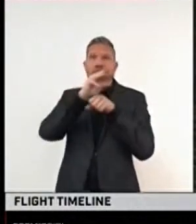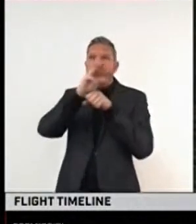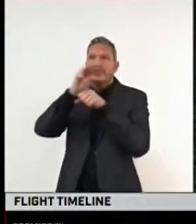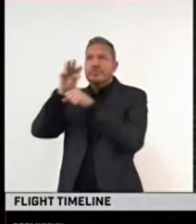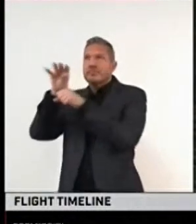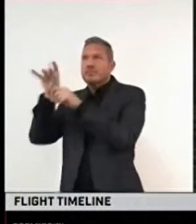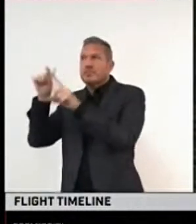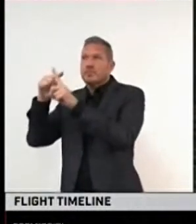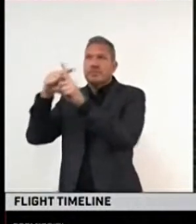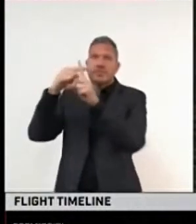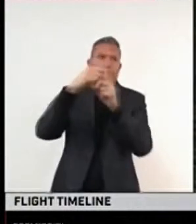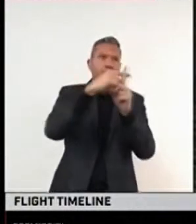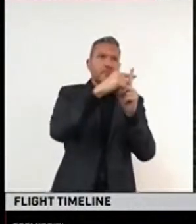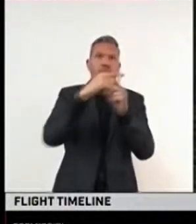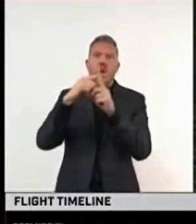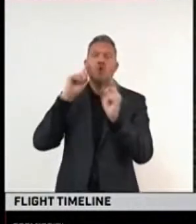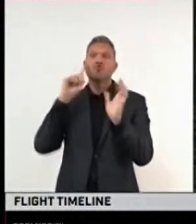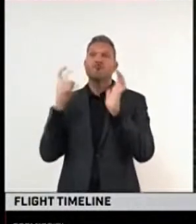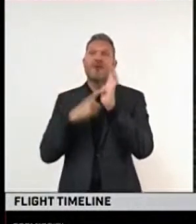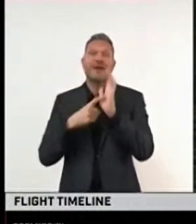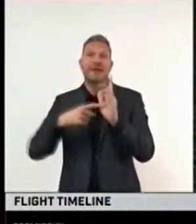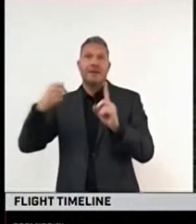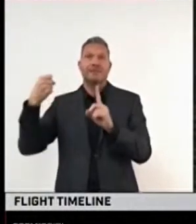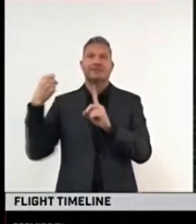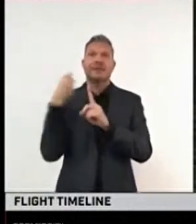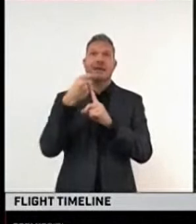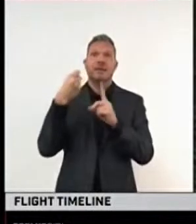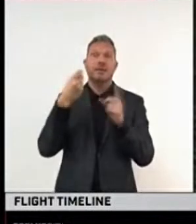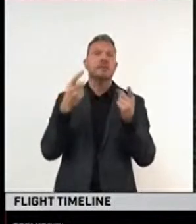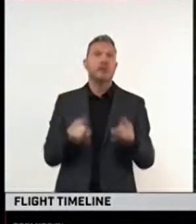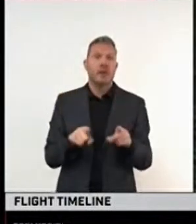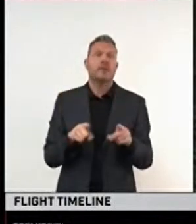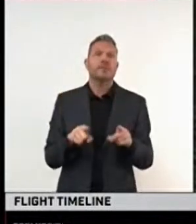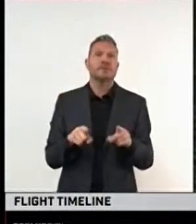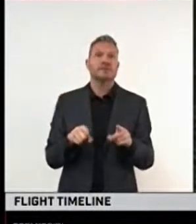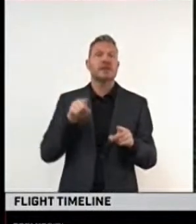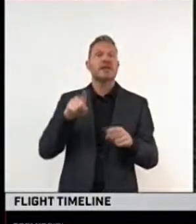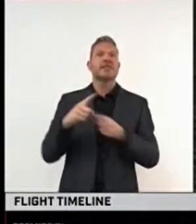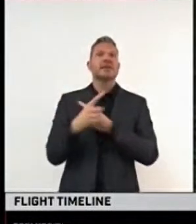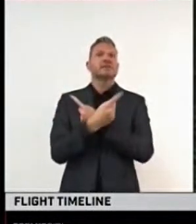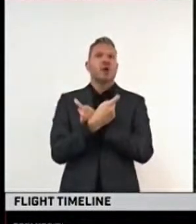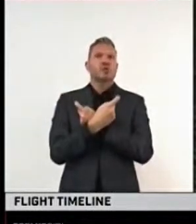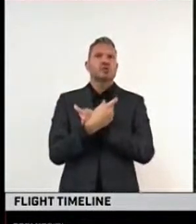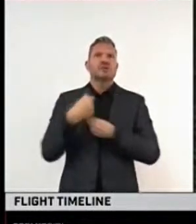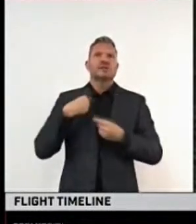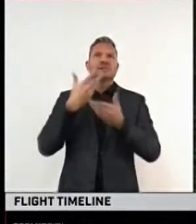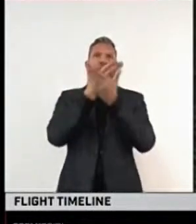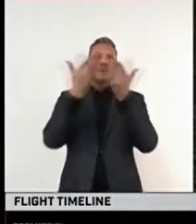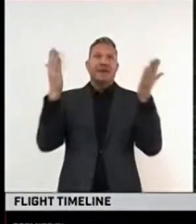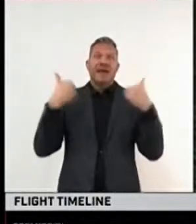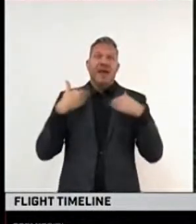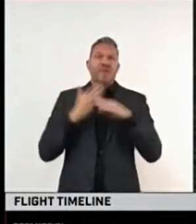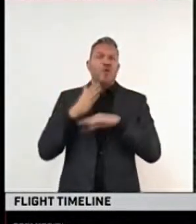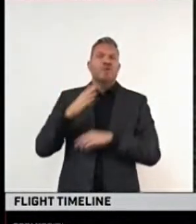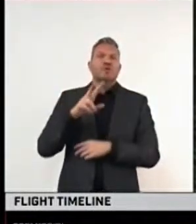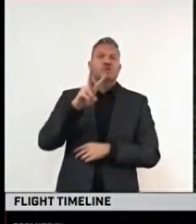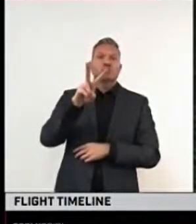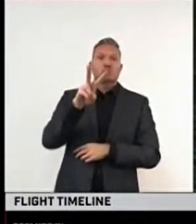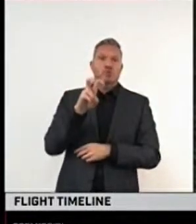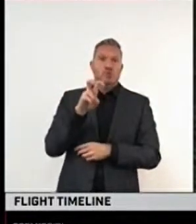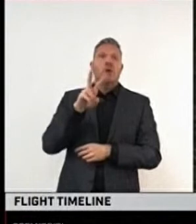the mission, and the Austrian Space Forum is a space research organization with more than 250 volunteers from 20